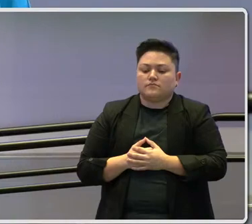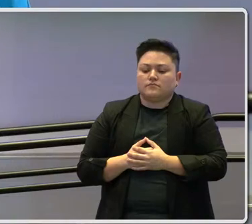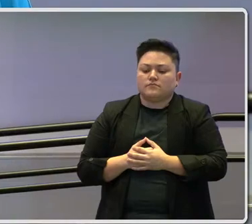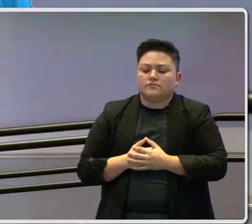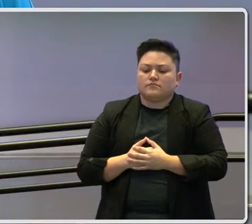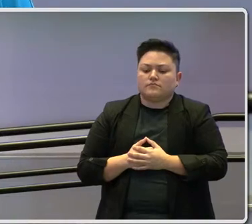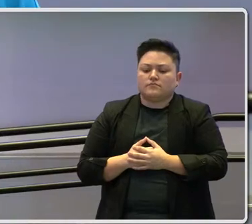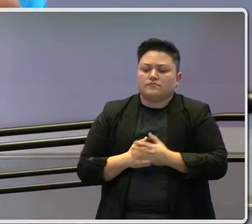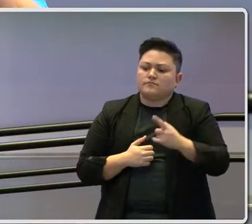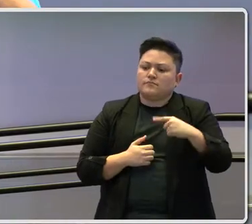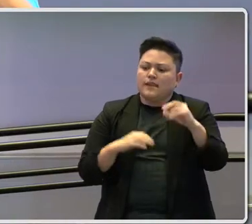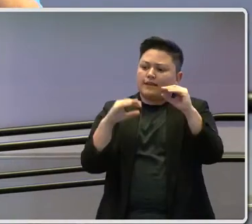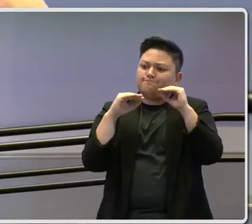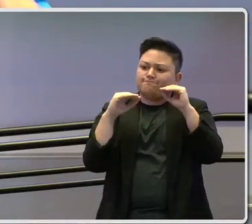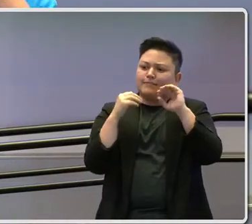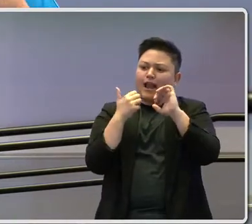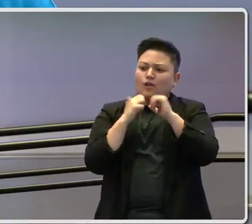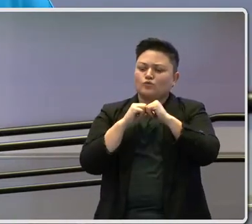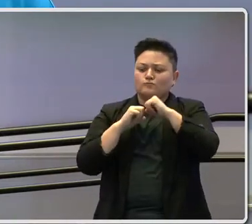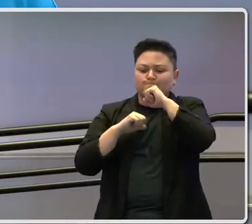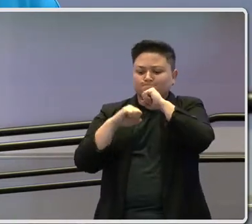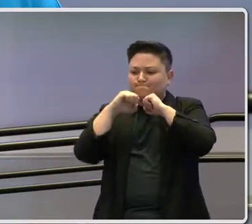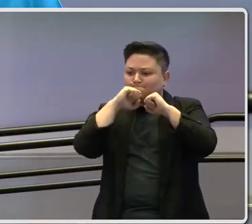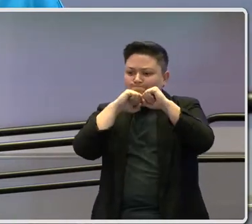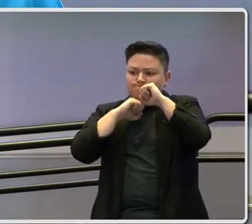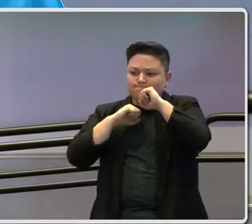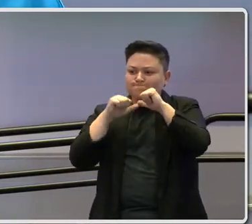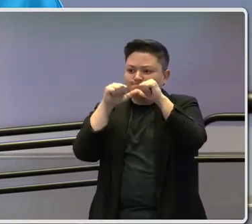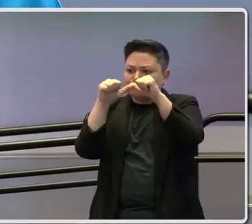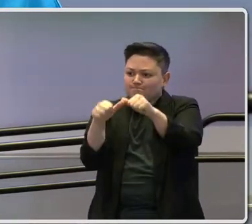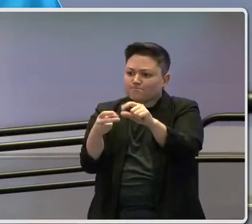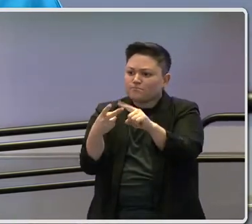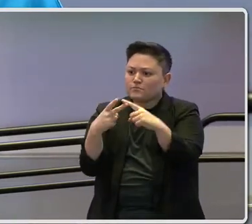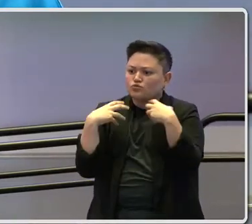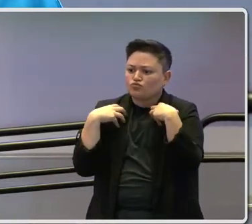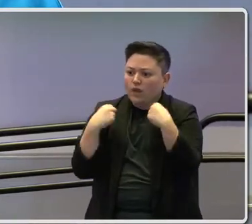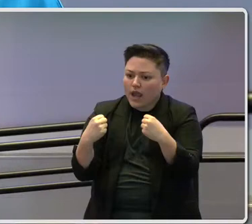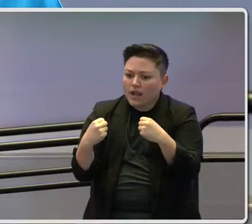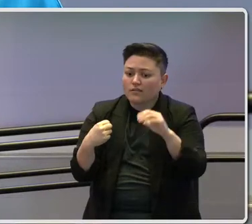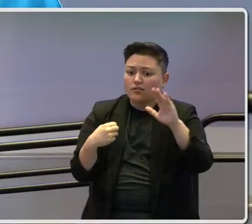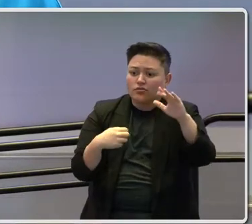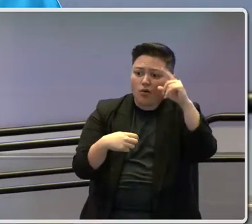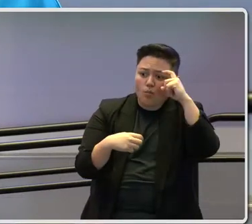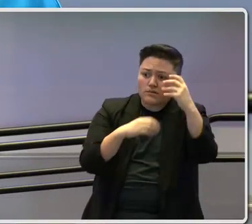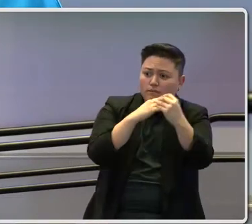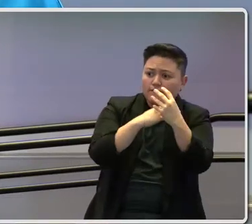taught me resilience, strength, shared their wisdom,